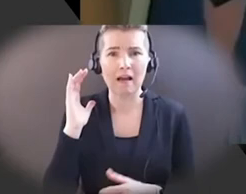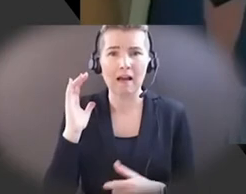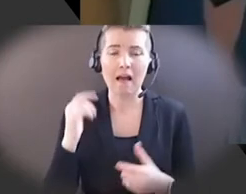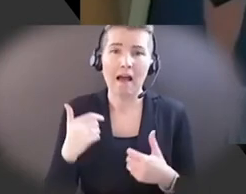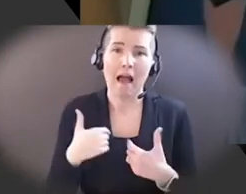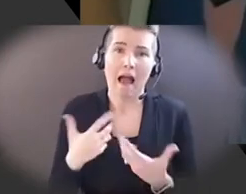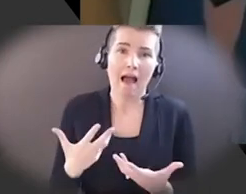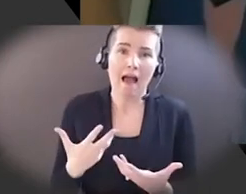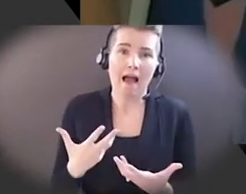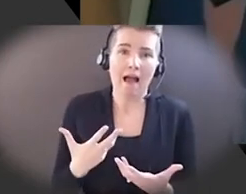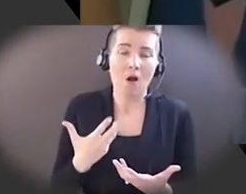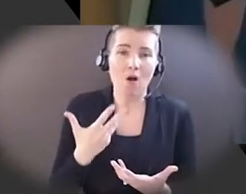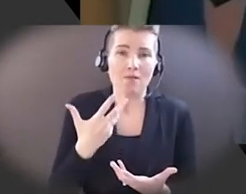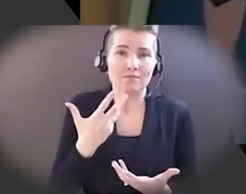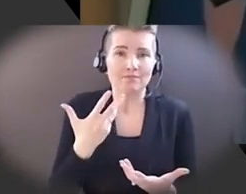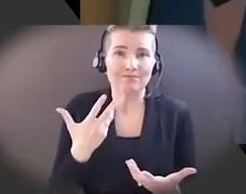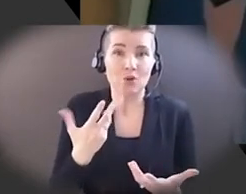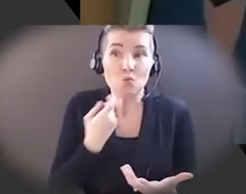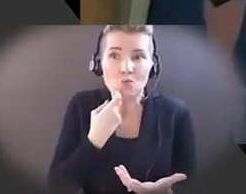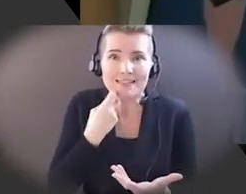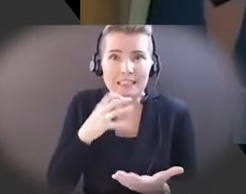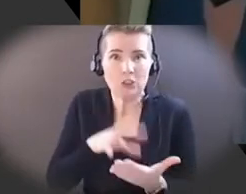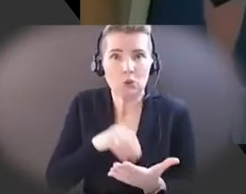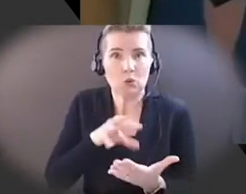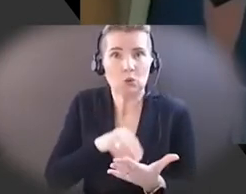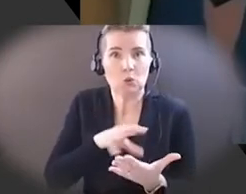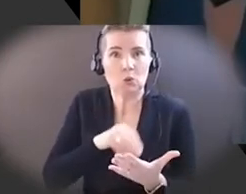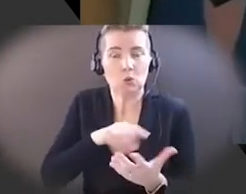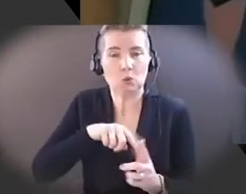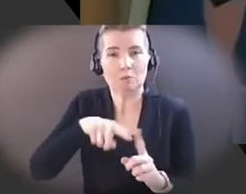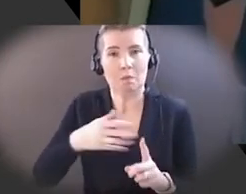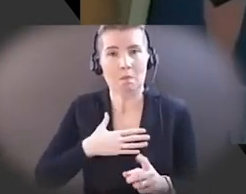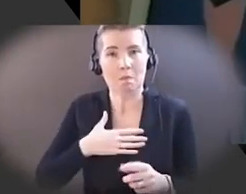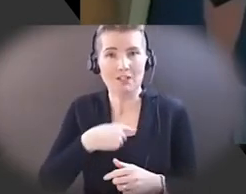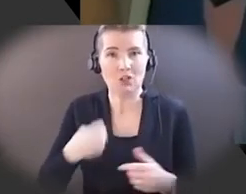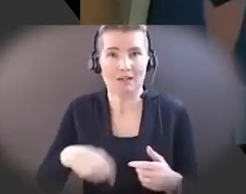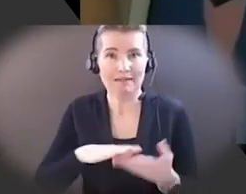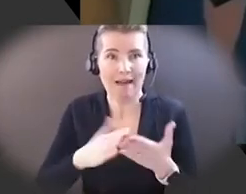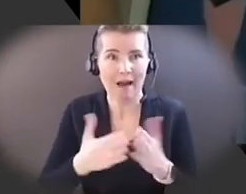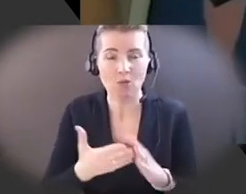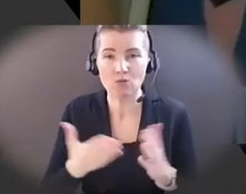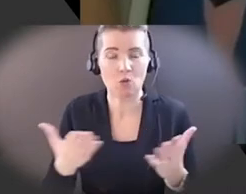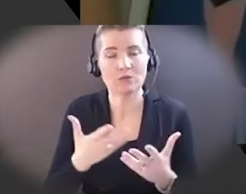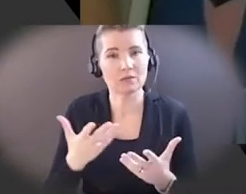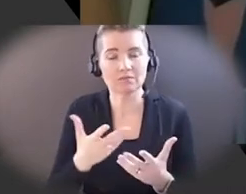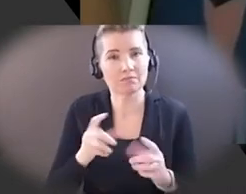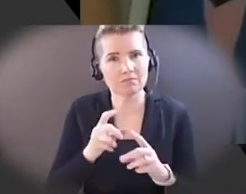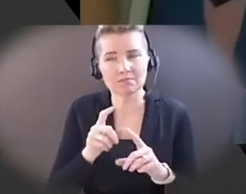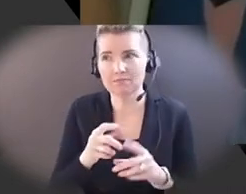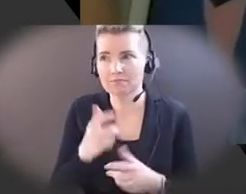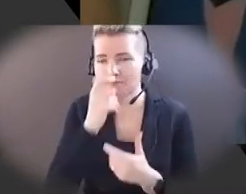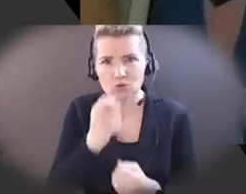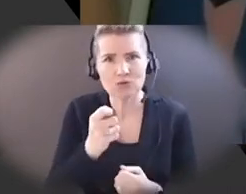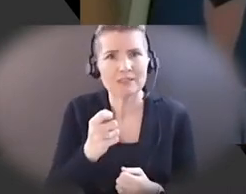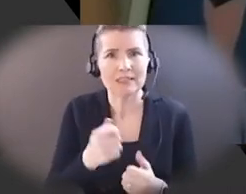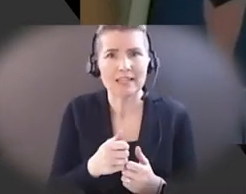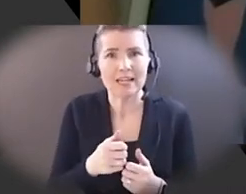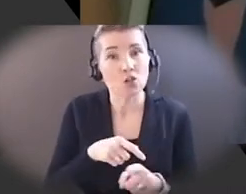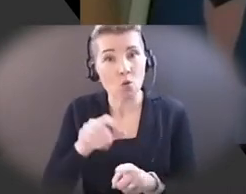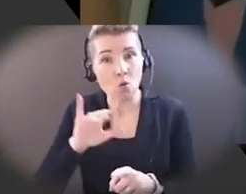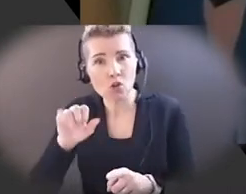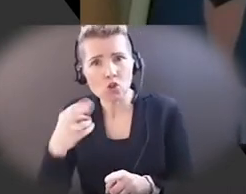only recently becoming more familiar with Chinatown. Josh, I know you have kind of a different perspective. You're in